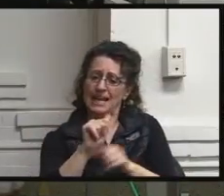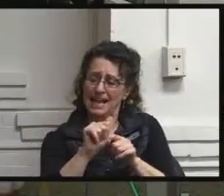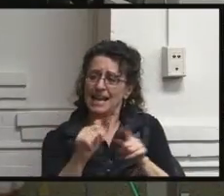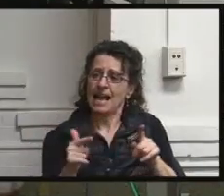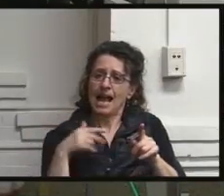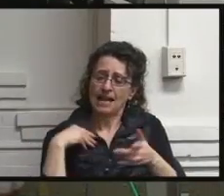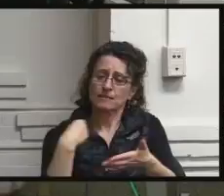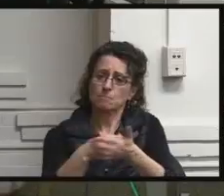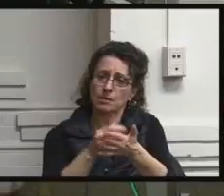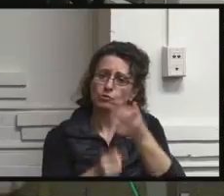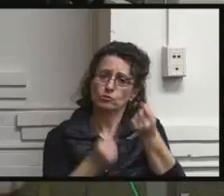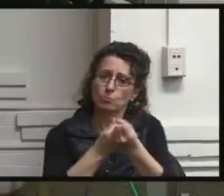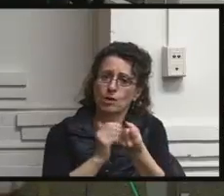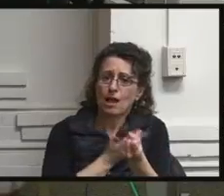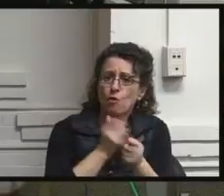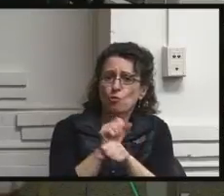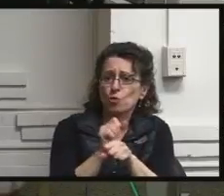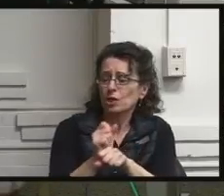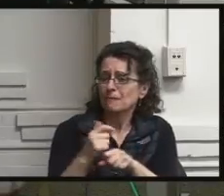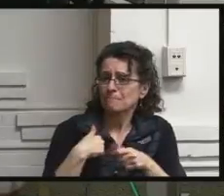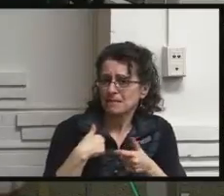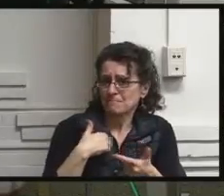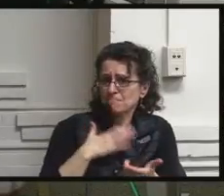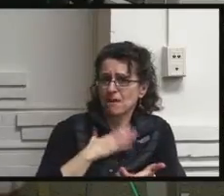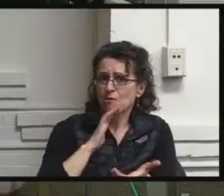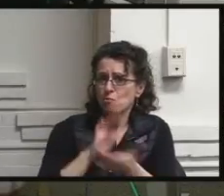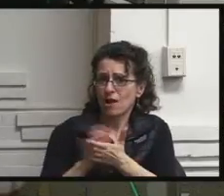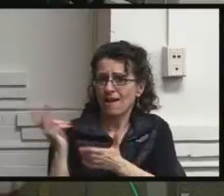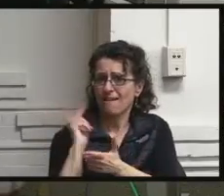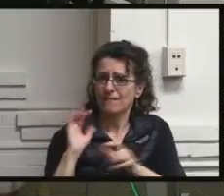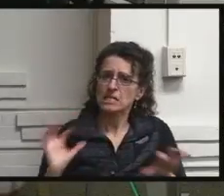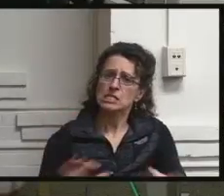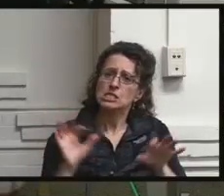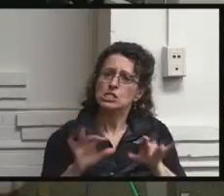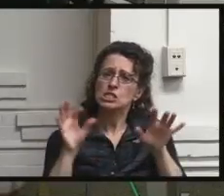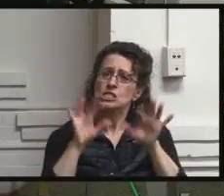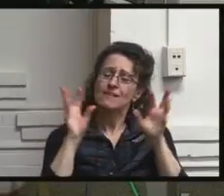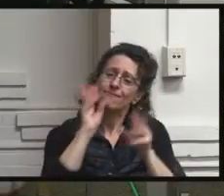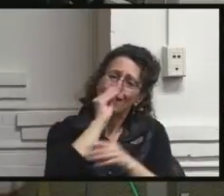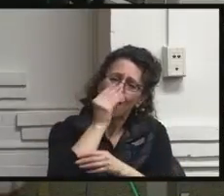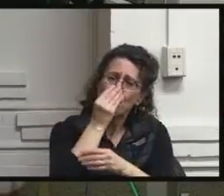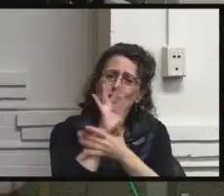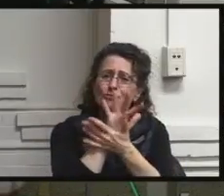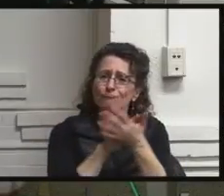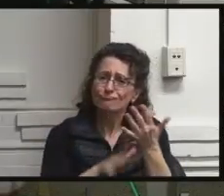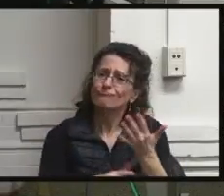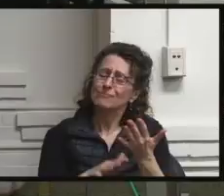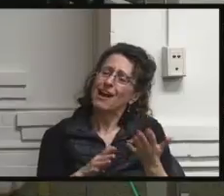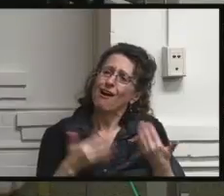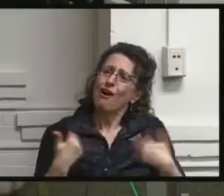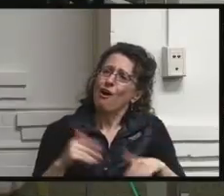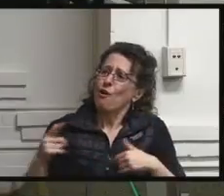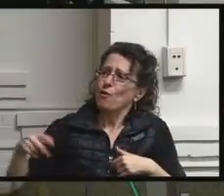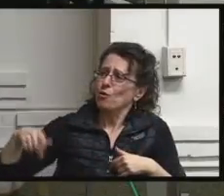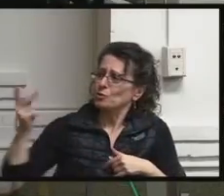My wife does it because we enjoy it. The feedback that we get has been positive.